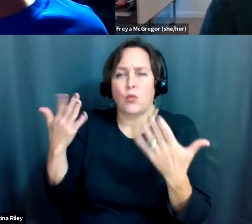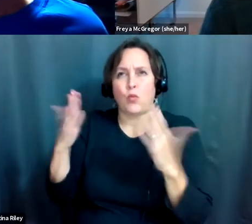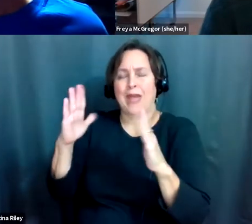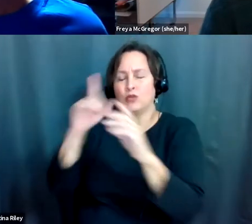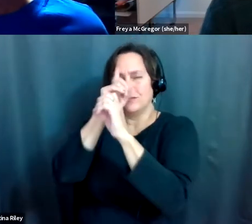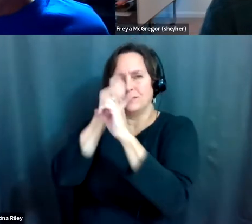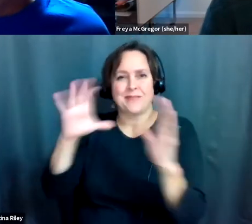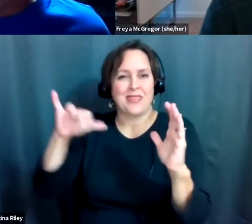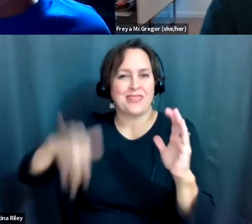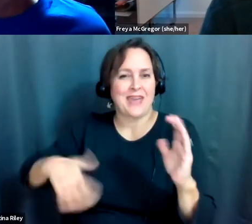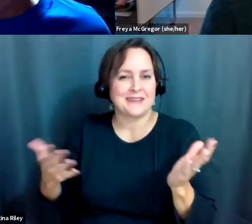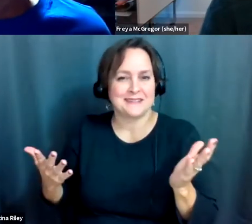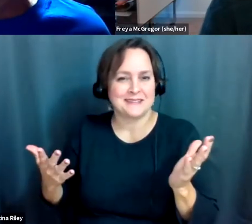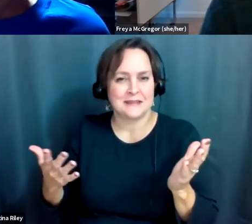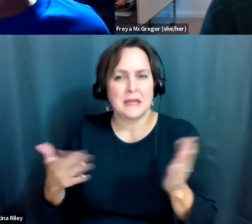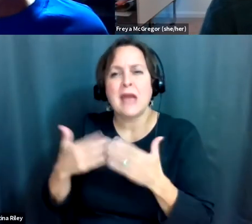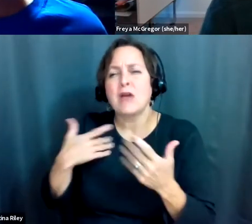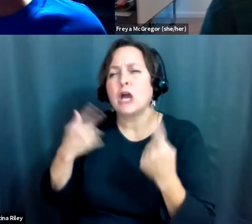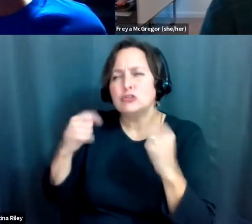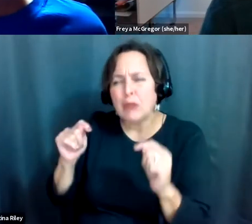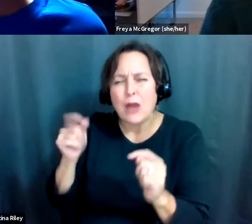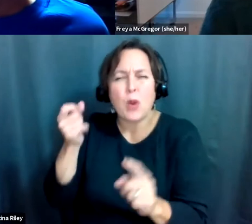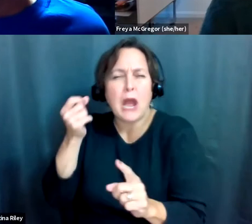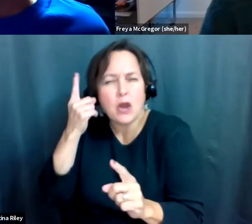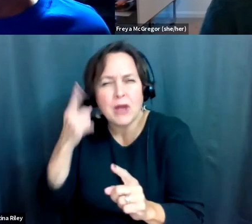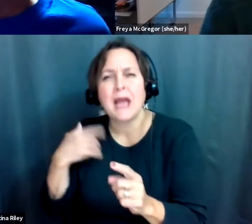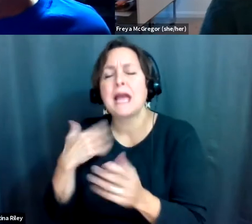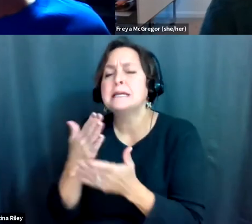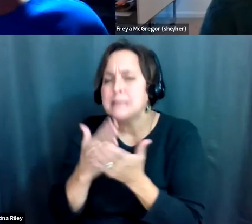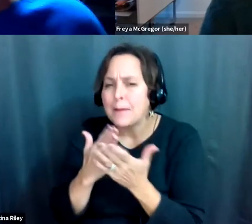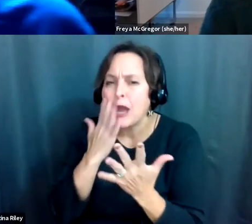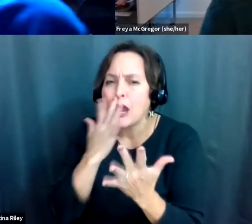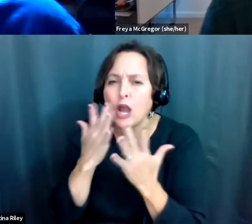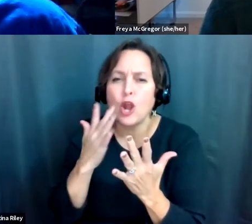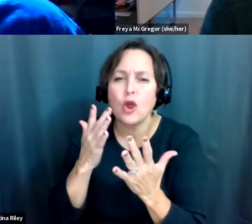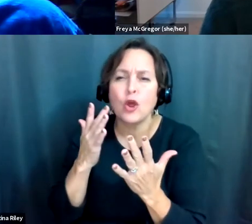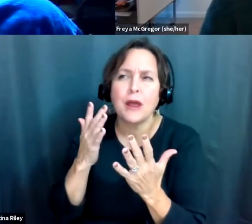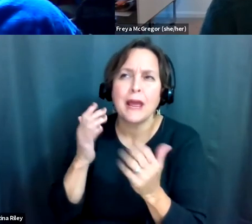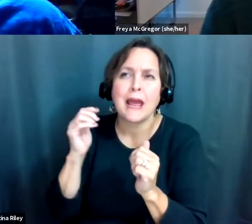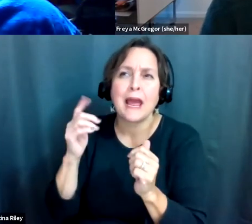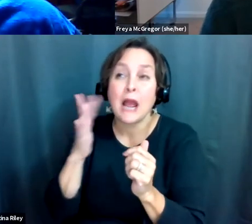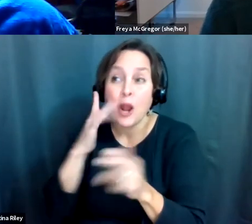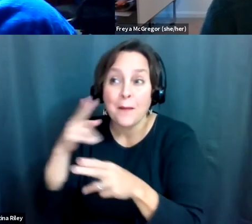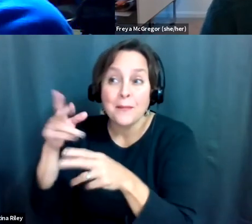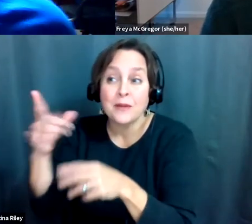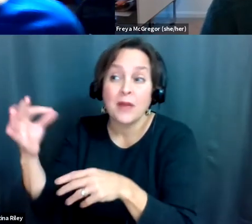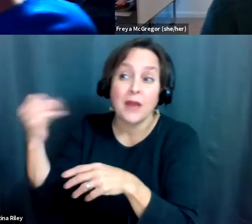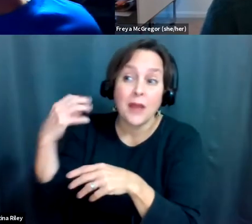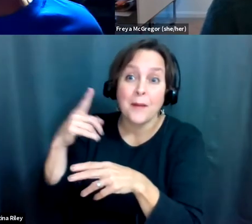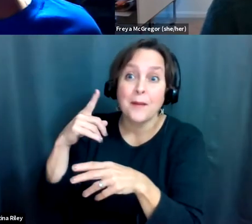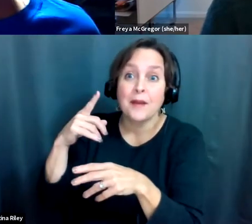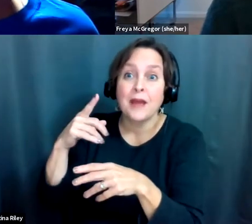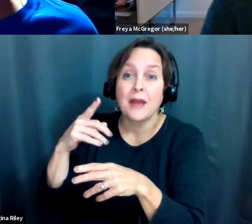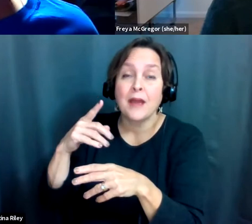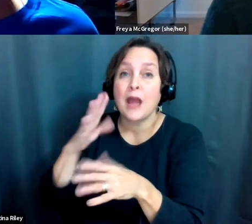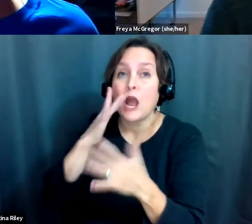even though I try to understand it. And there are colors that will, uh, evoke certain, um, things in